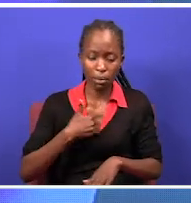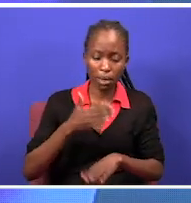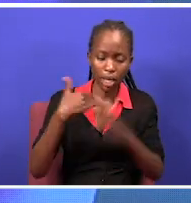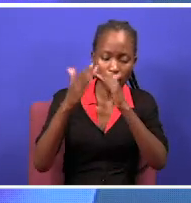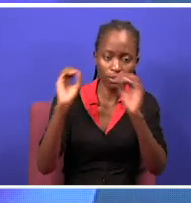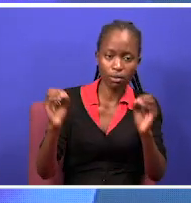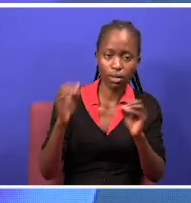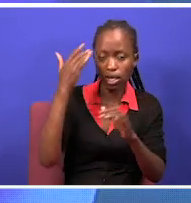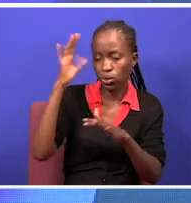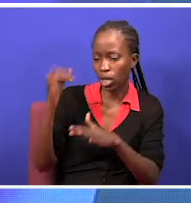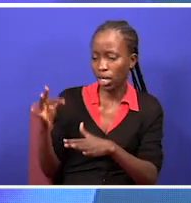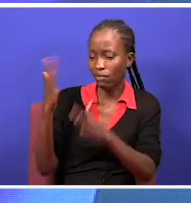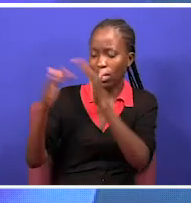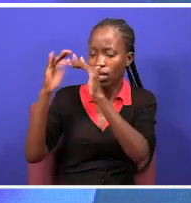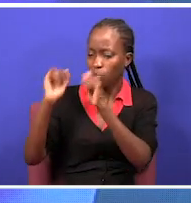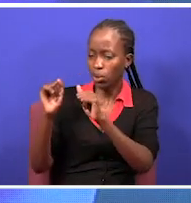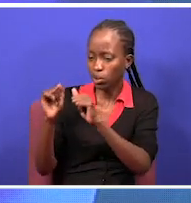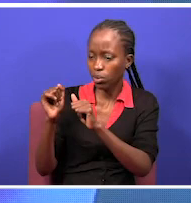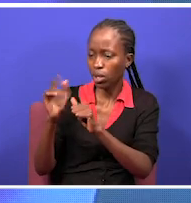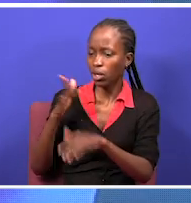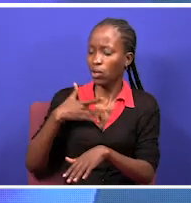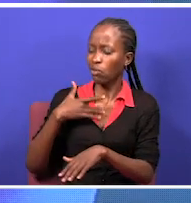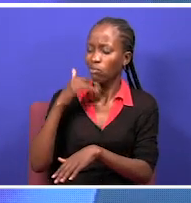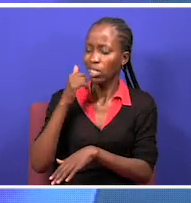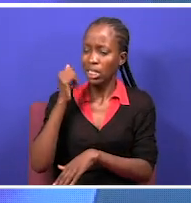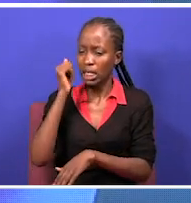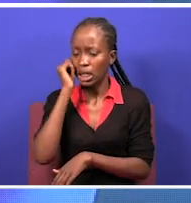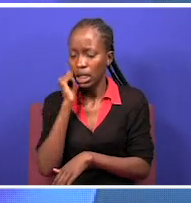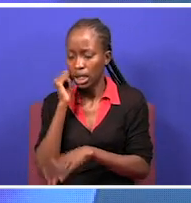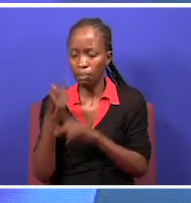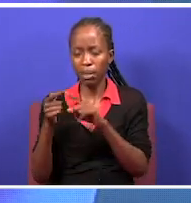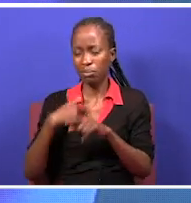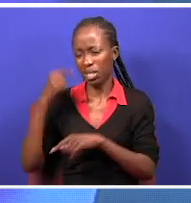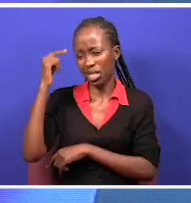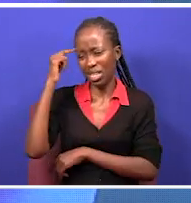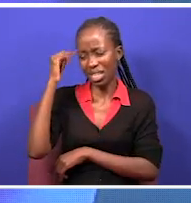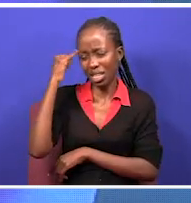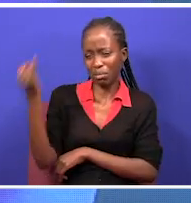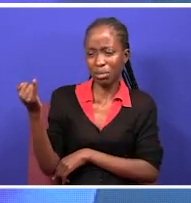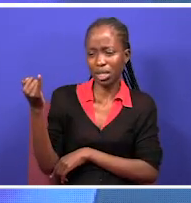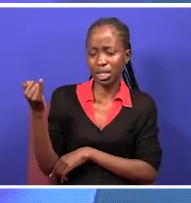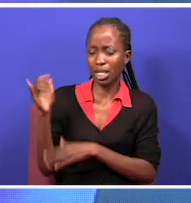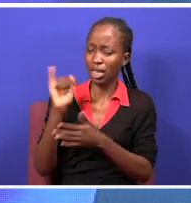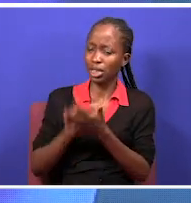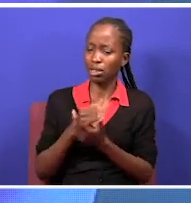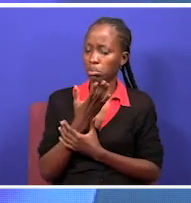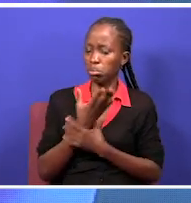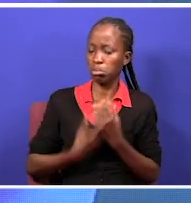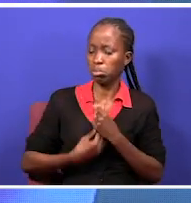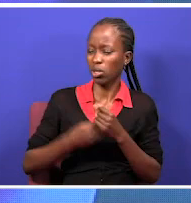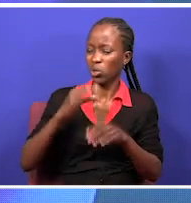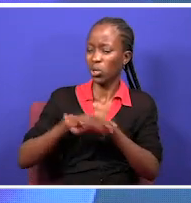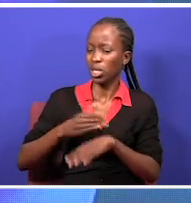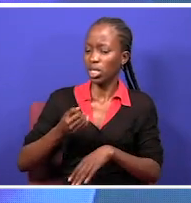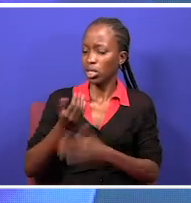whether in heaven we'll be capable of feeling sorrow, but I just imagine it would be heartbreaking. But